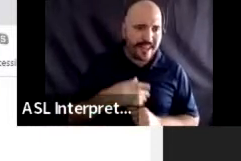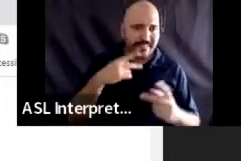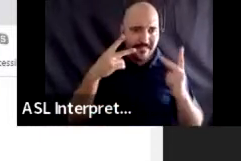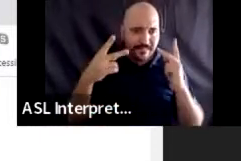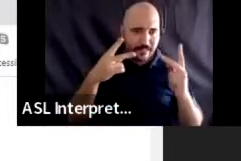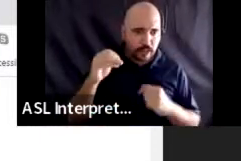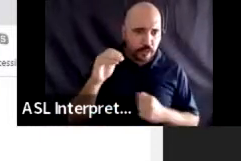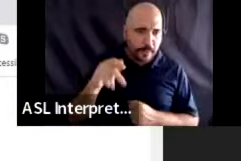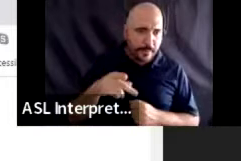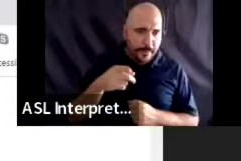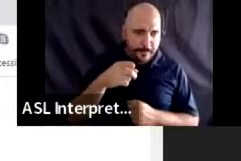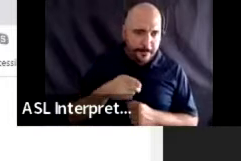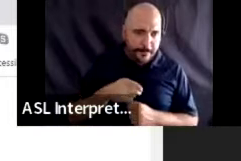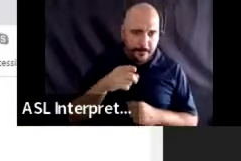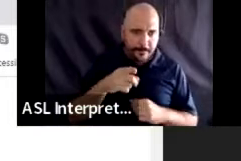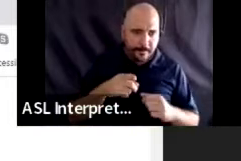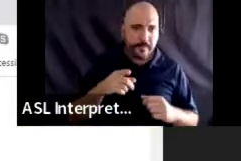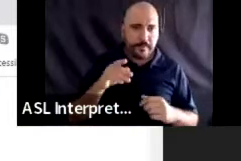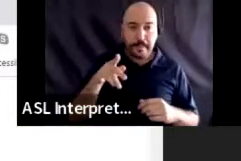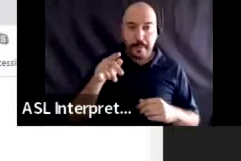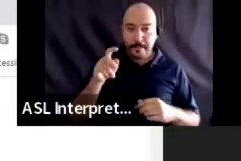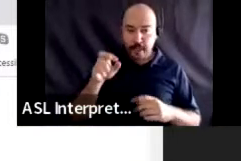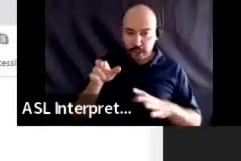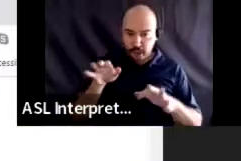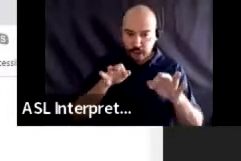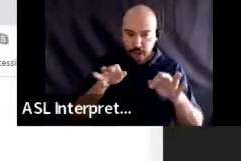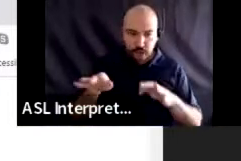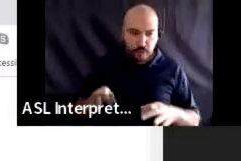map that maybe Peter can describe.